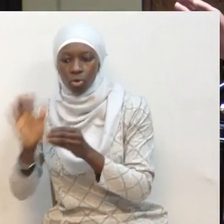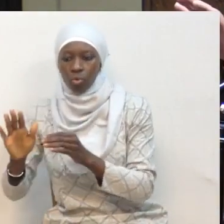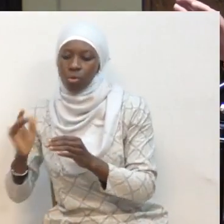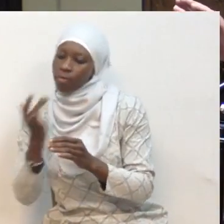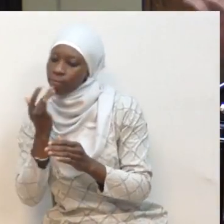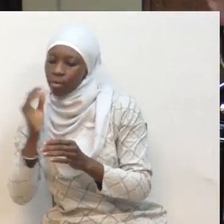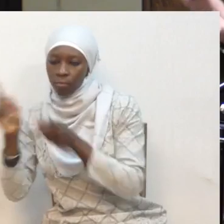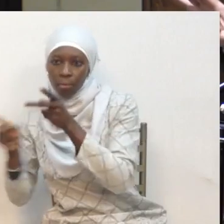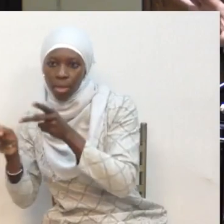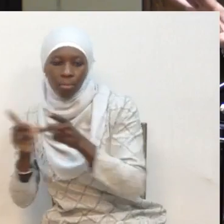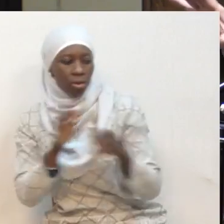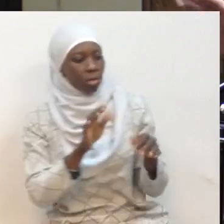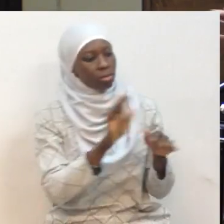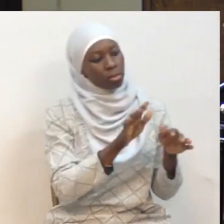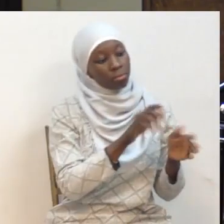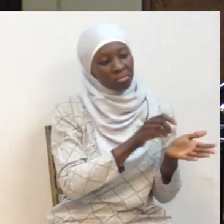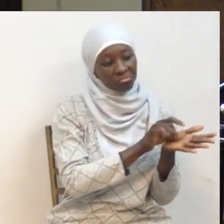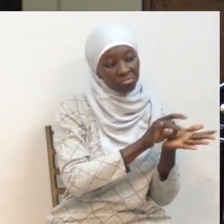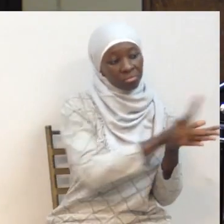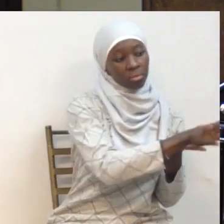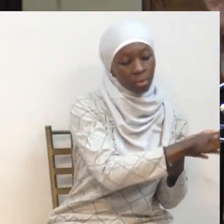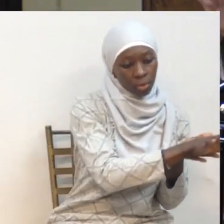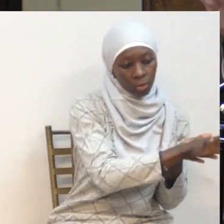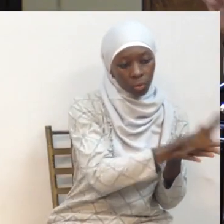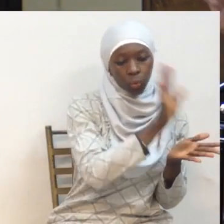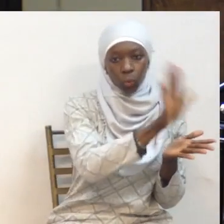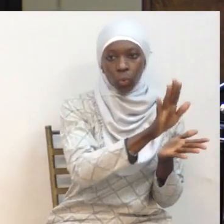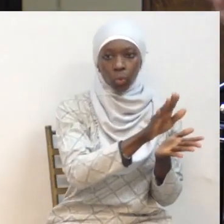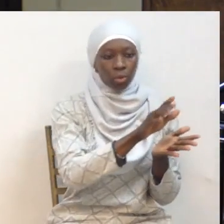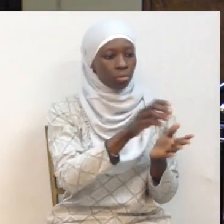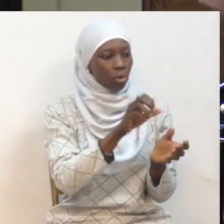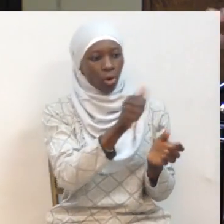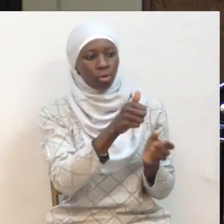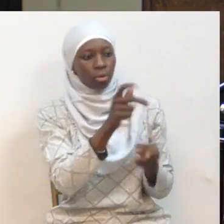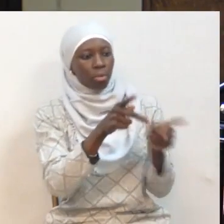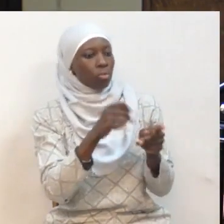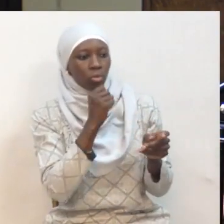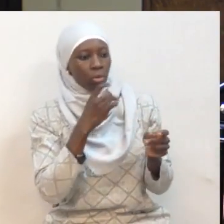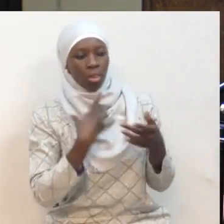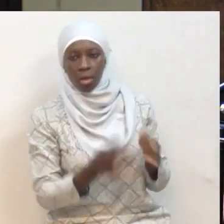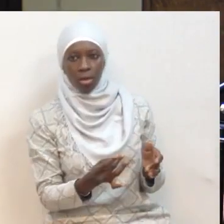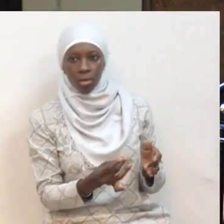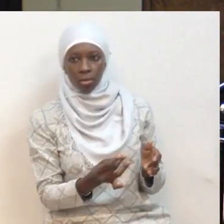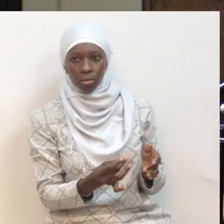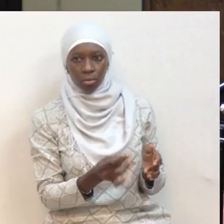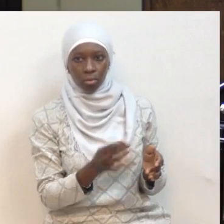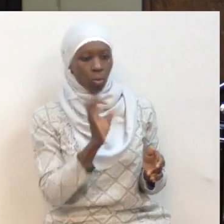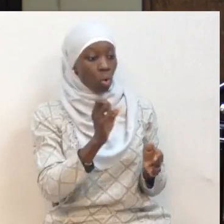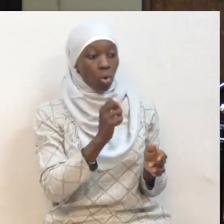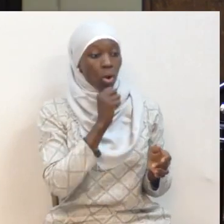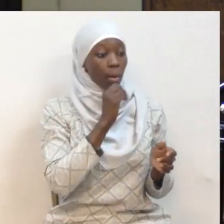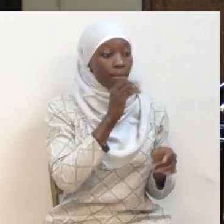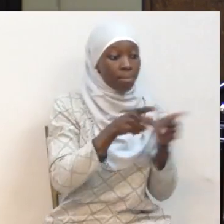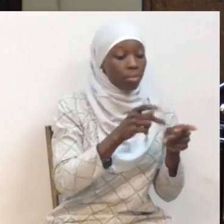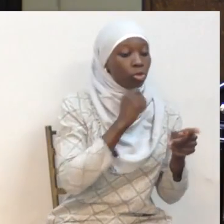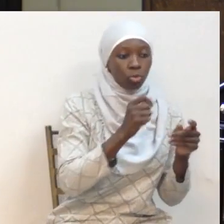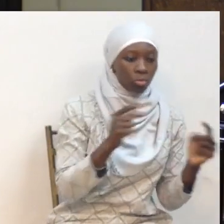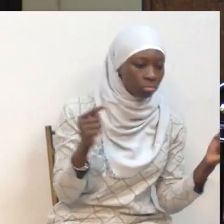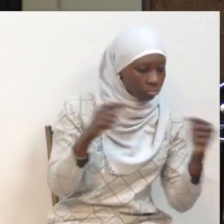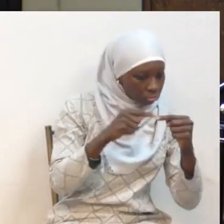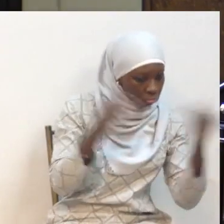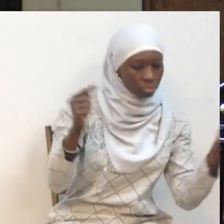out of your consideration all else who don't agree with your policy or the way you took